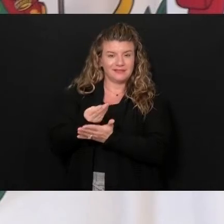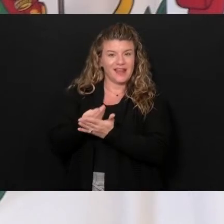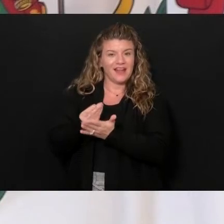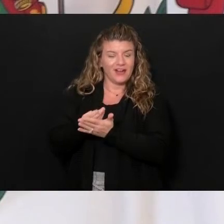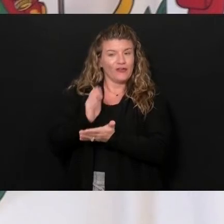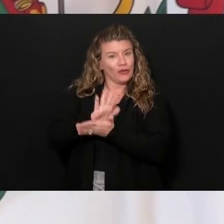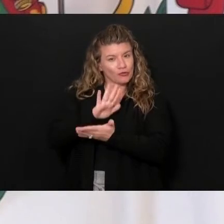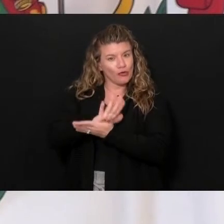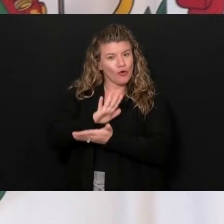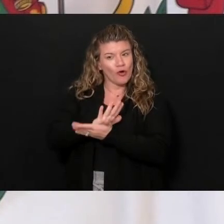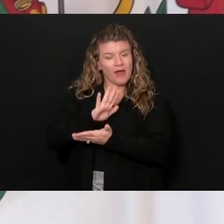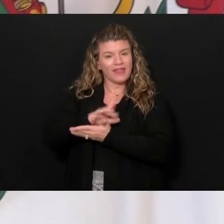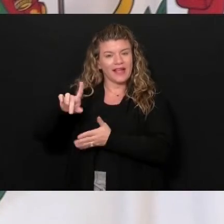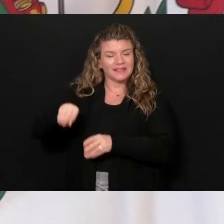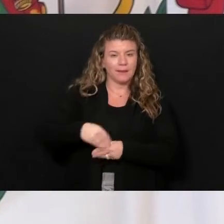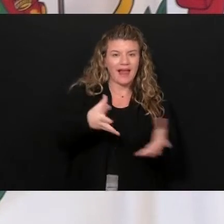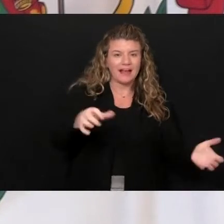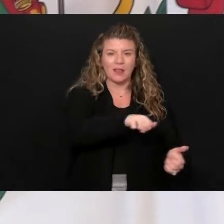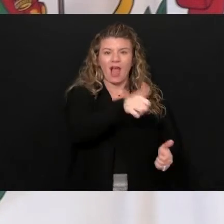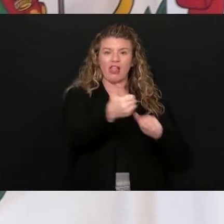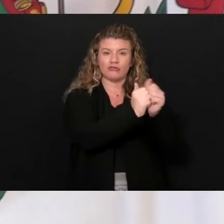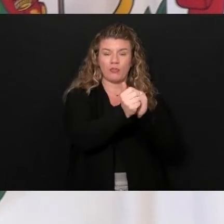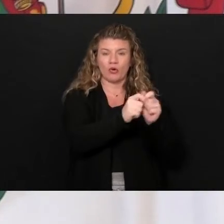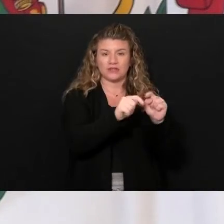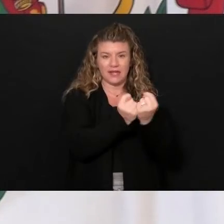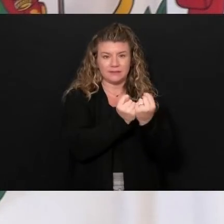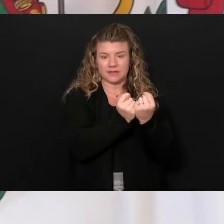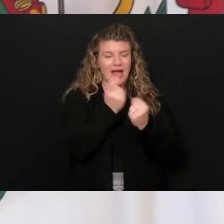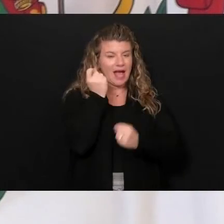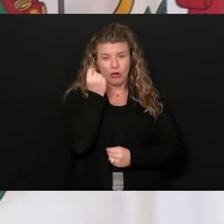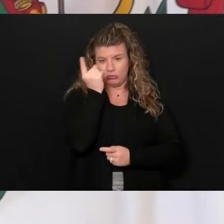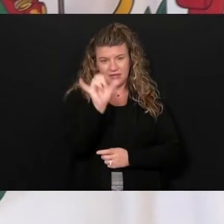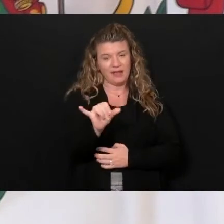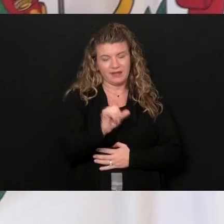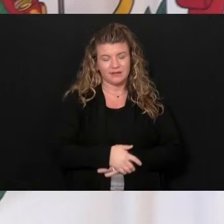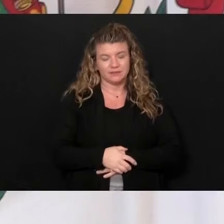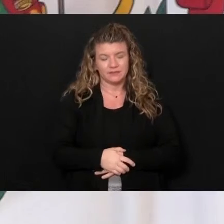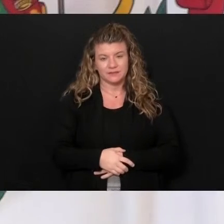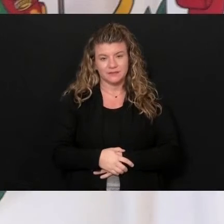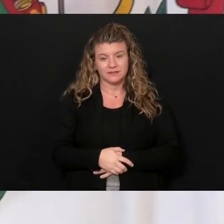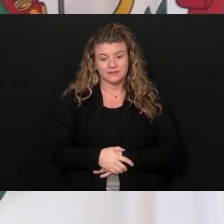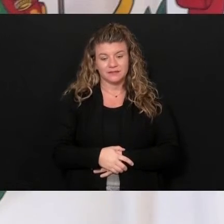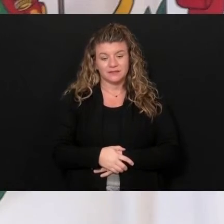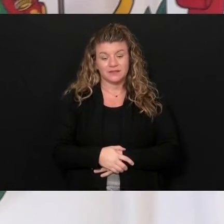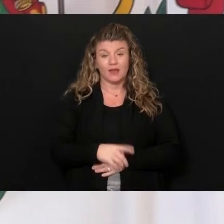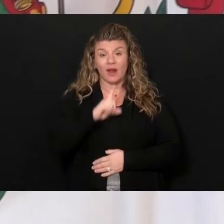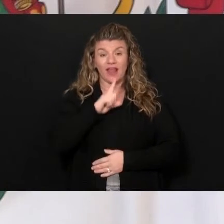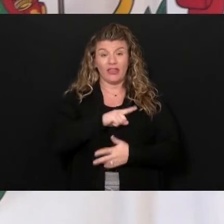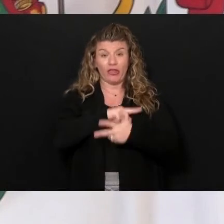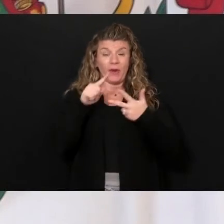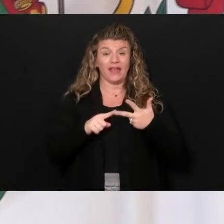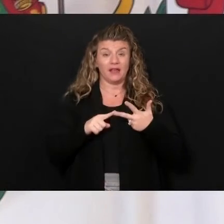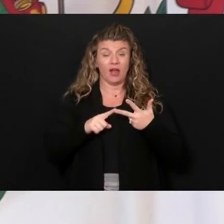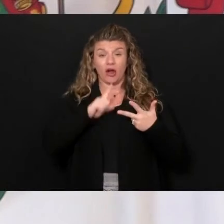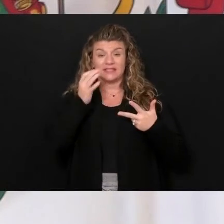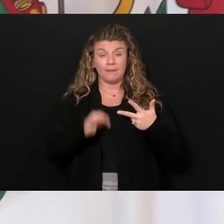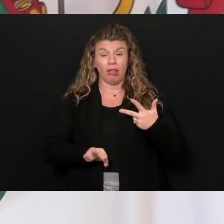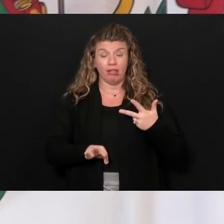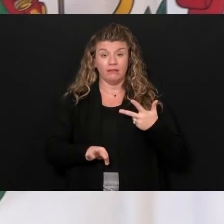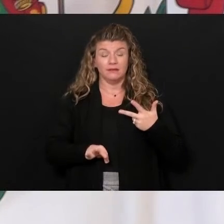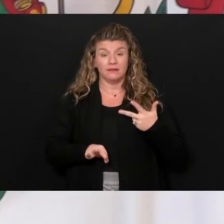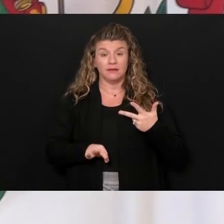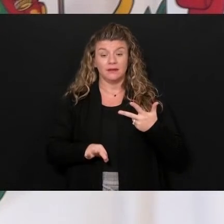is supplied to our athletic programs all across the spectrum. The three drivers are real simple, and